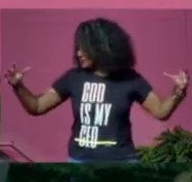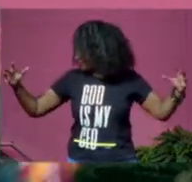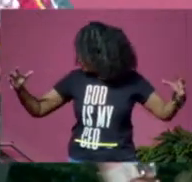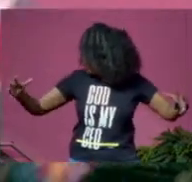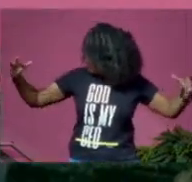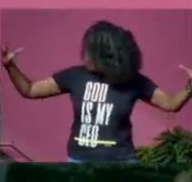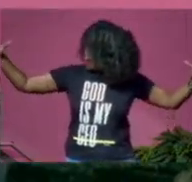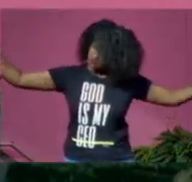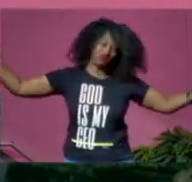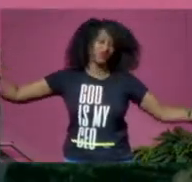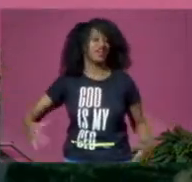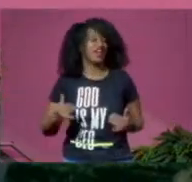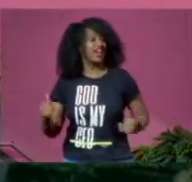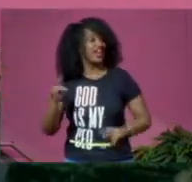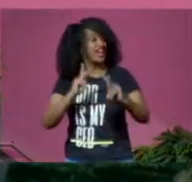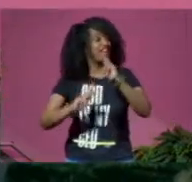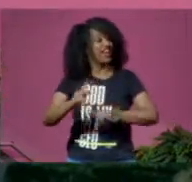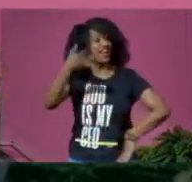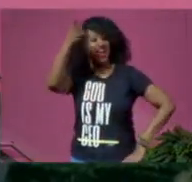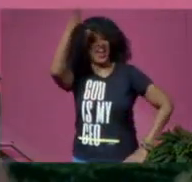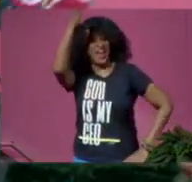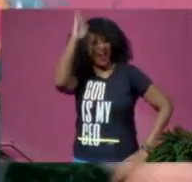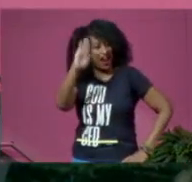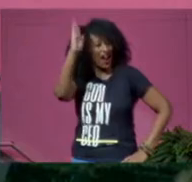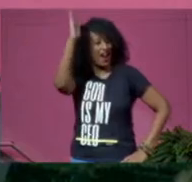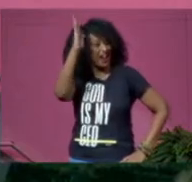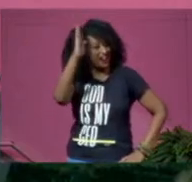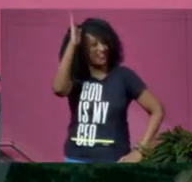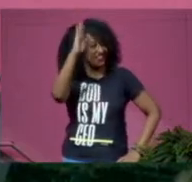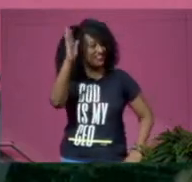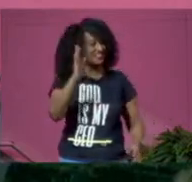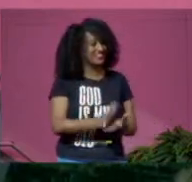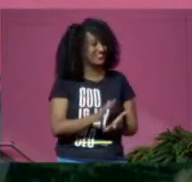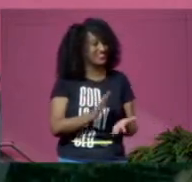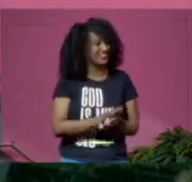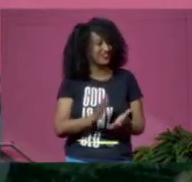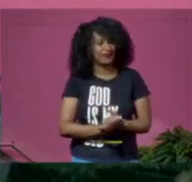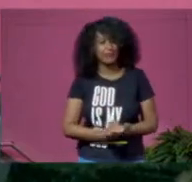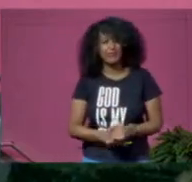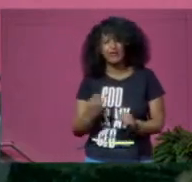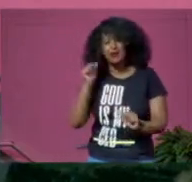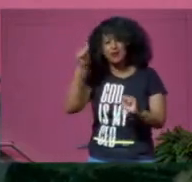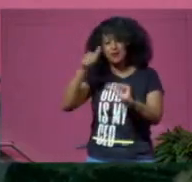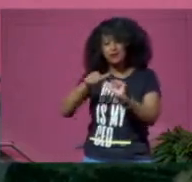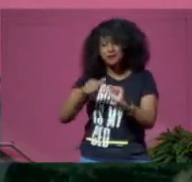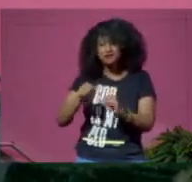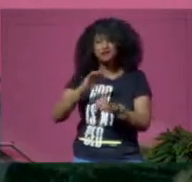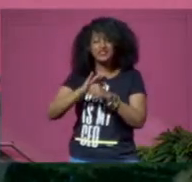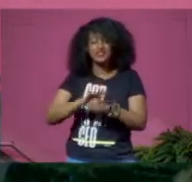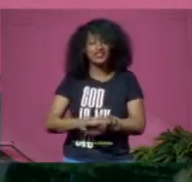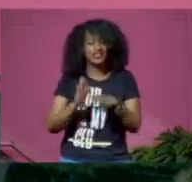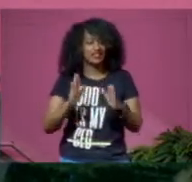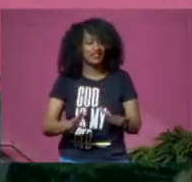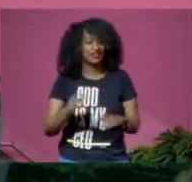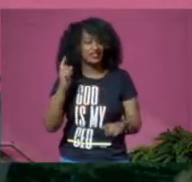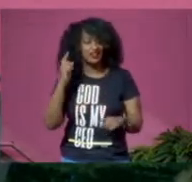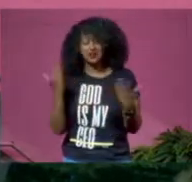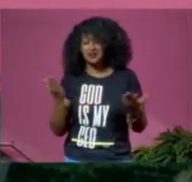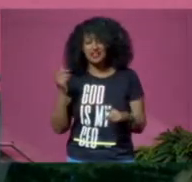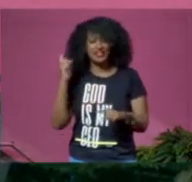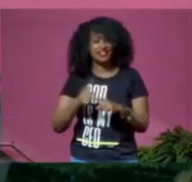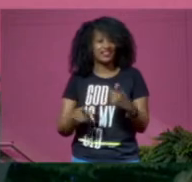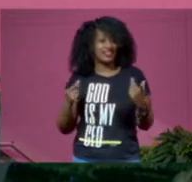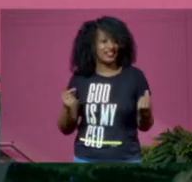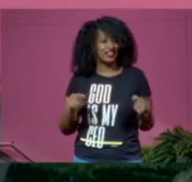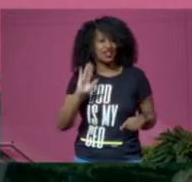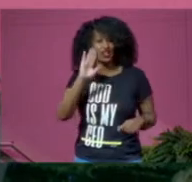people of God came to be a thorn in the side of the oppressor. And you need to know that it was your people who gave the